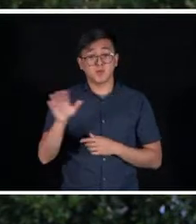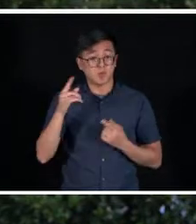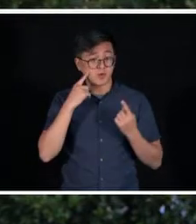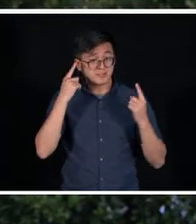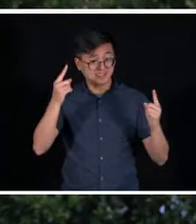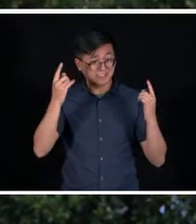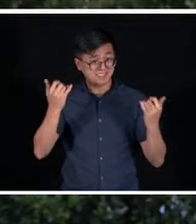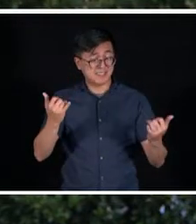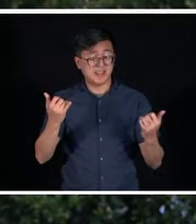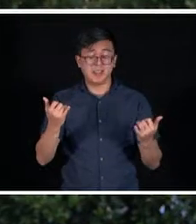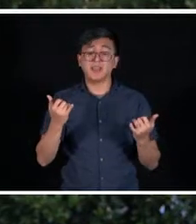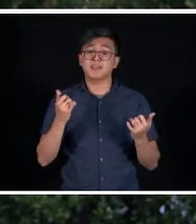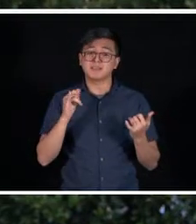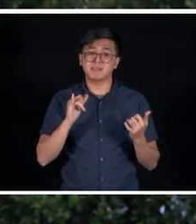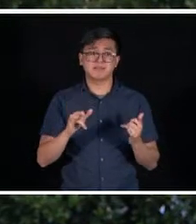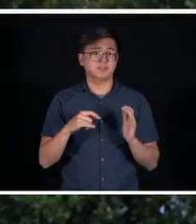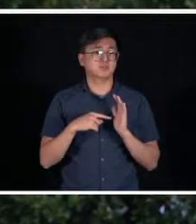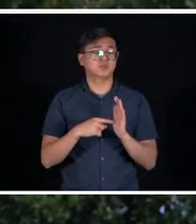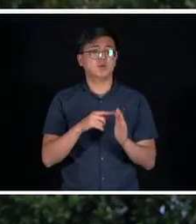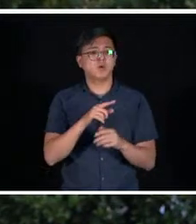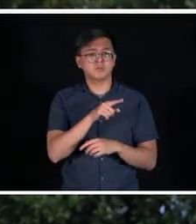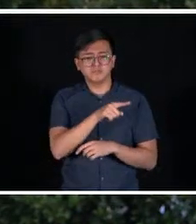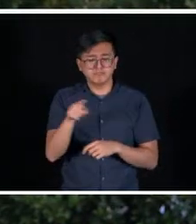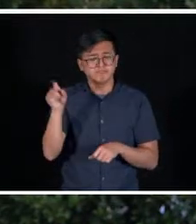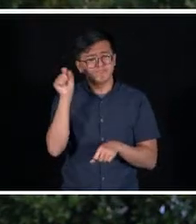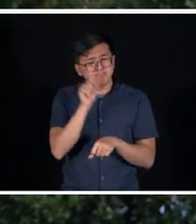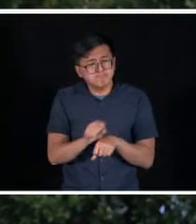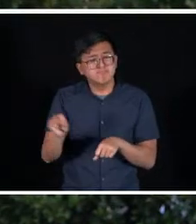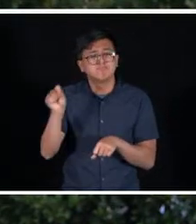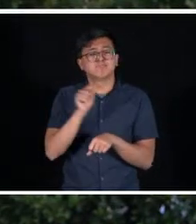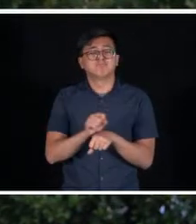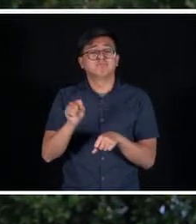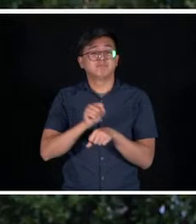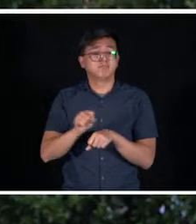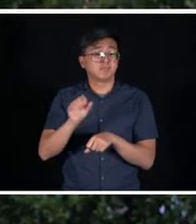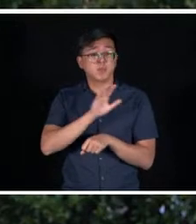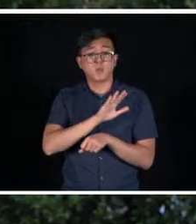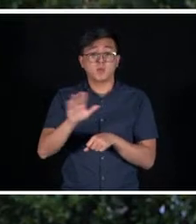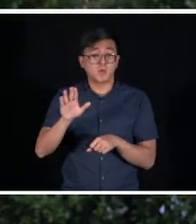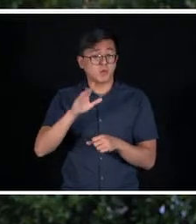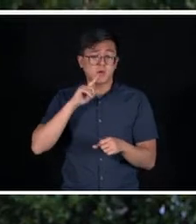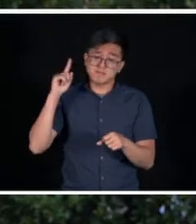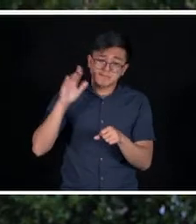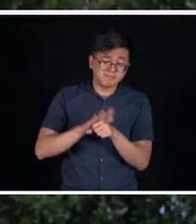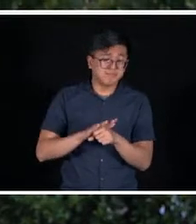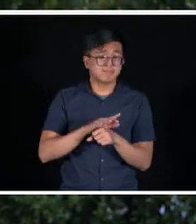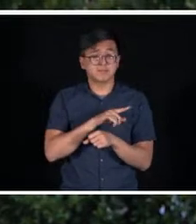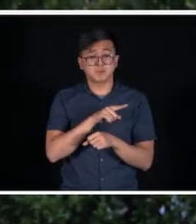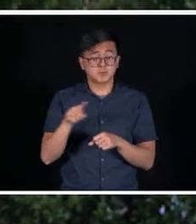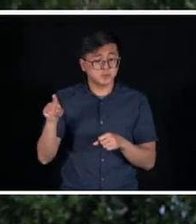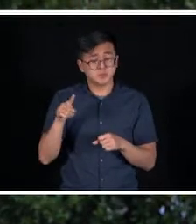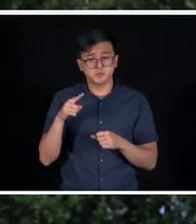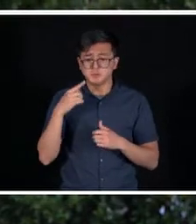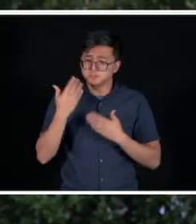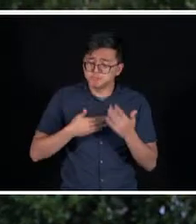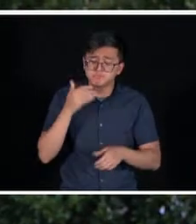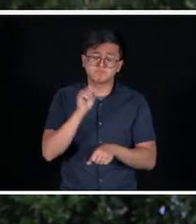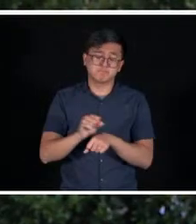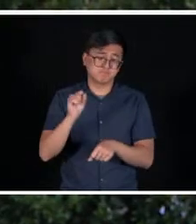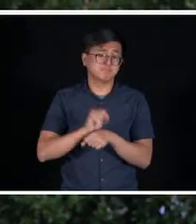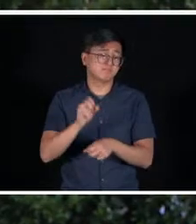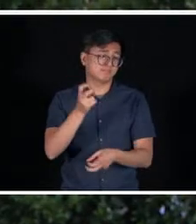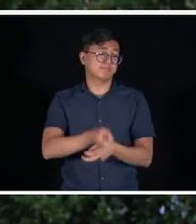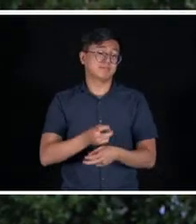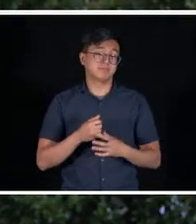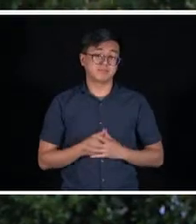today are a testament of your hard work, dedication, and unwavering spirit. As you continue to